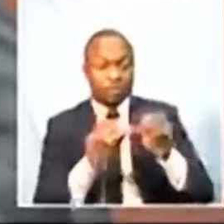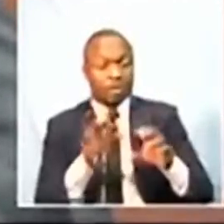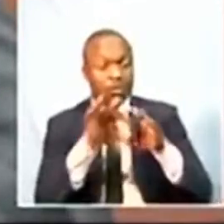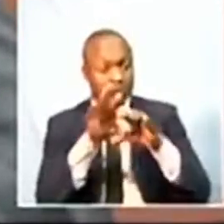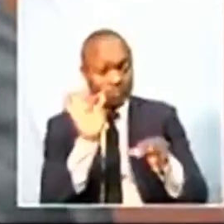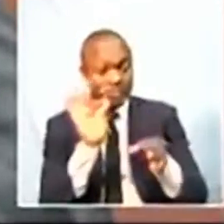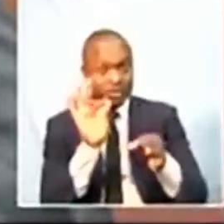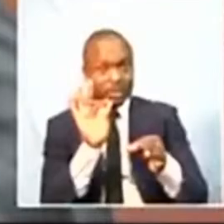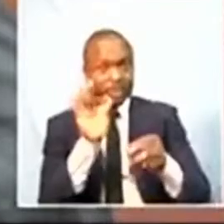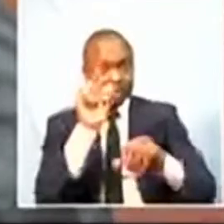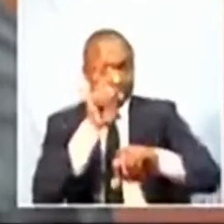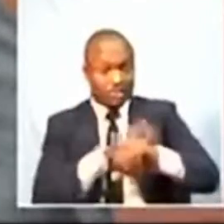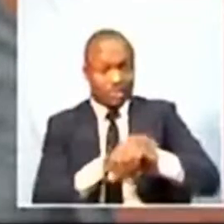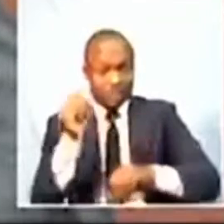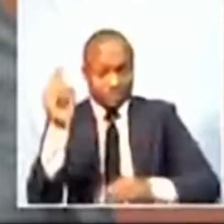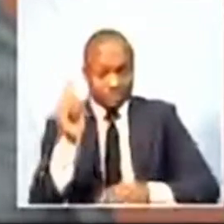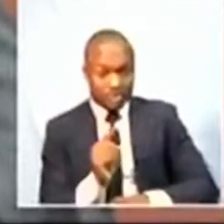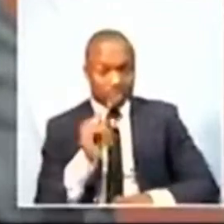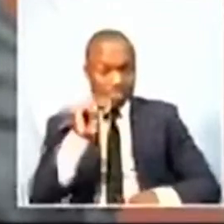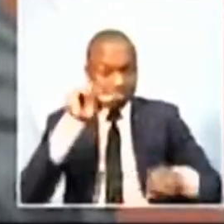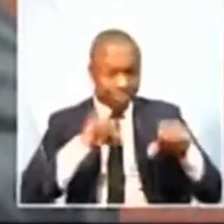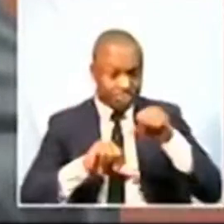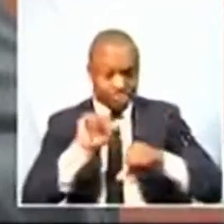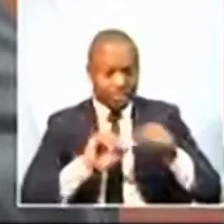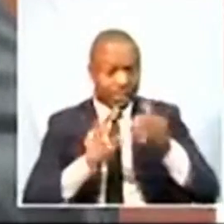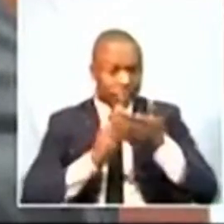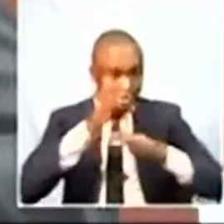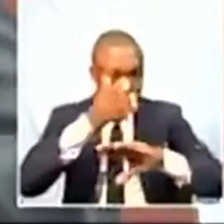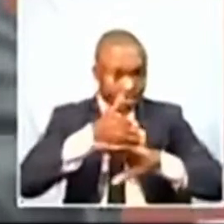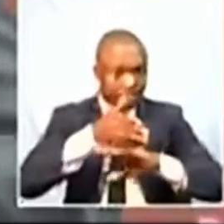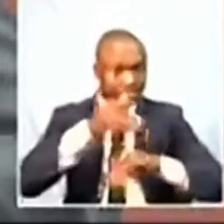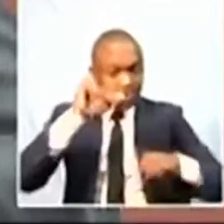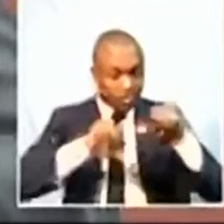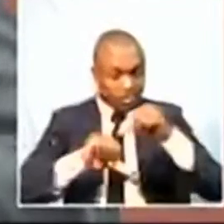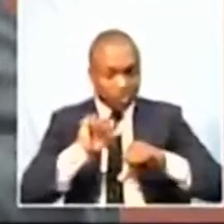came through? Was it after the audit or before the audit?